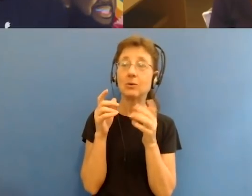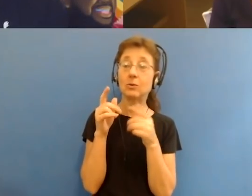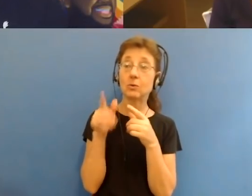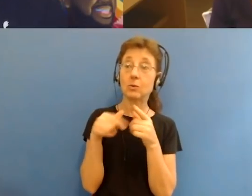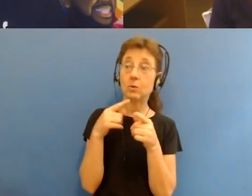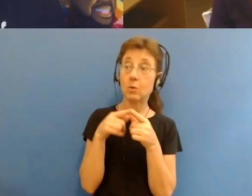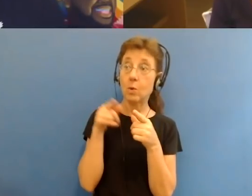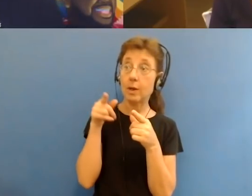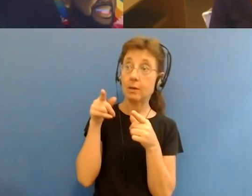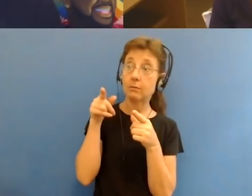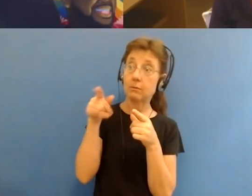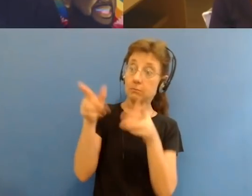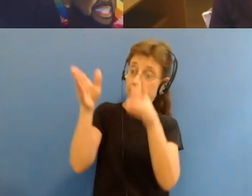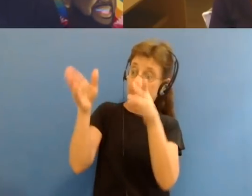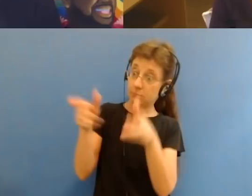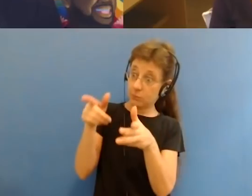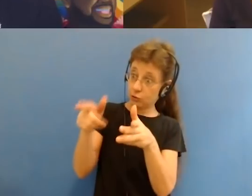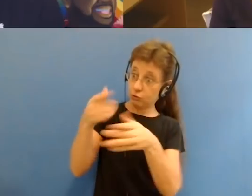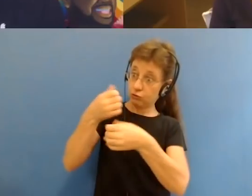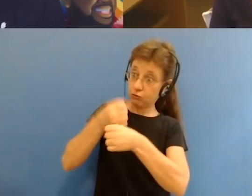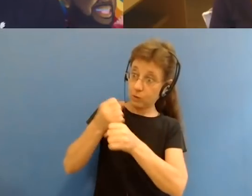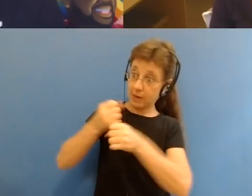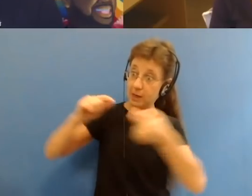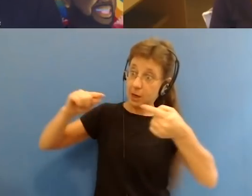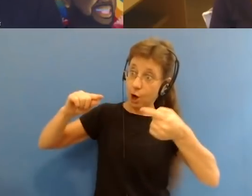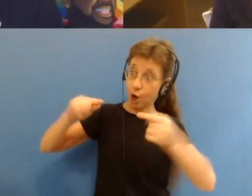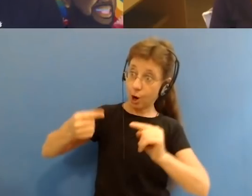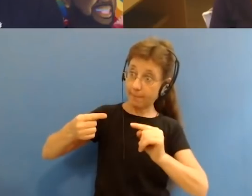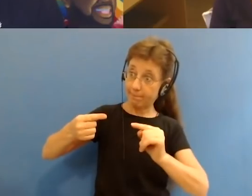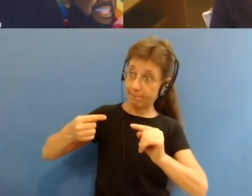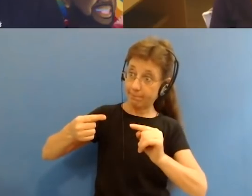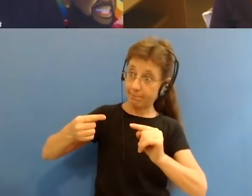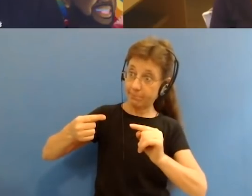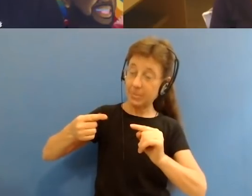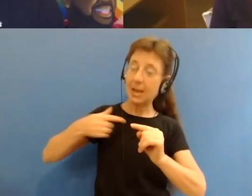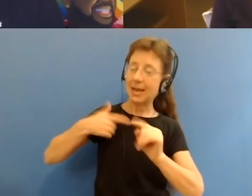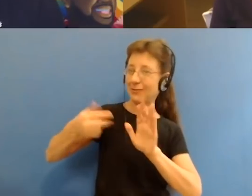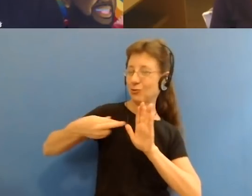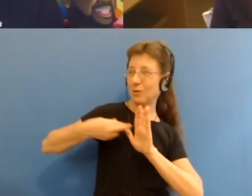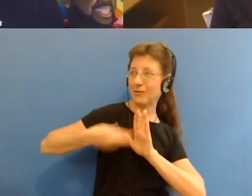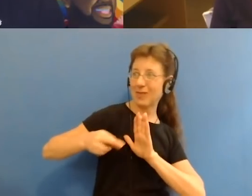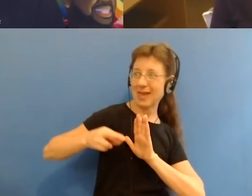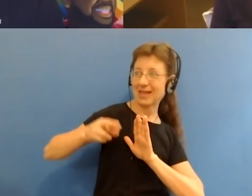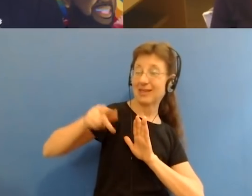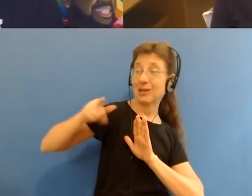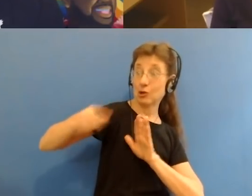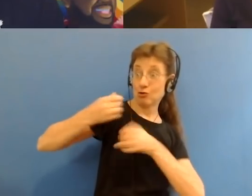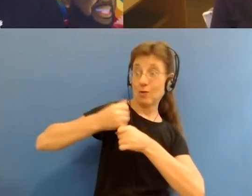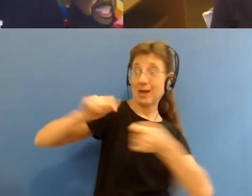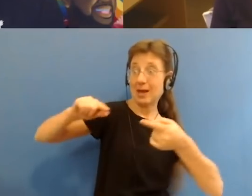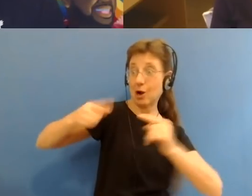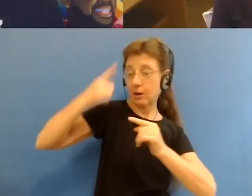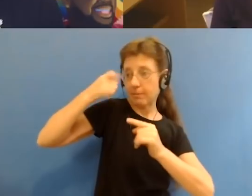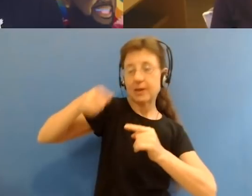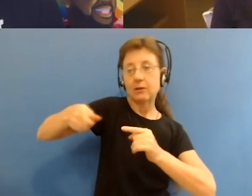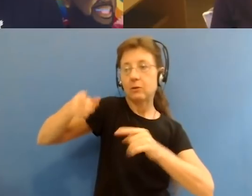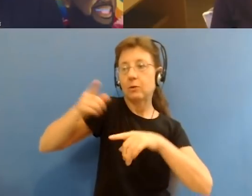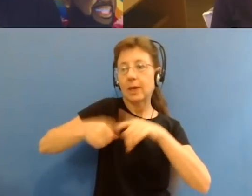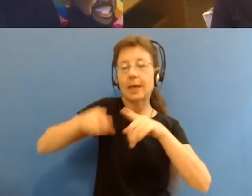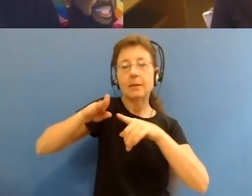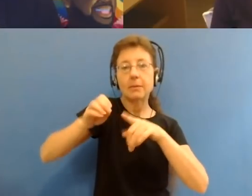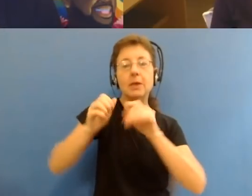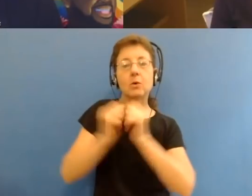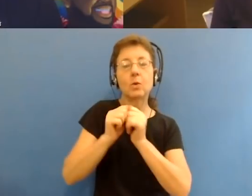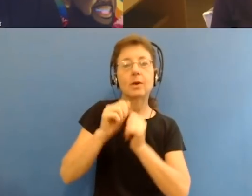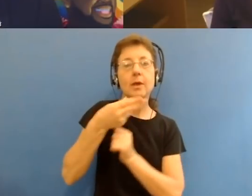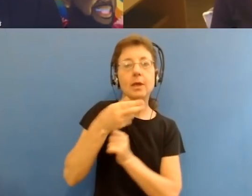you're creating harm because you're not able to be with the hurt, you know, and maybe that's my activity, is to feed that back